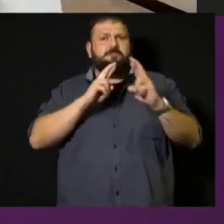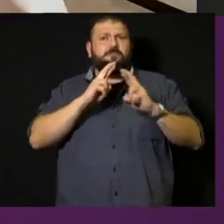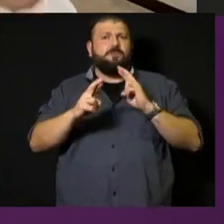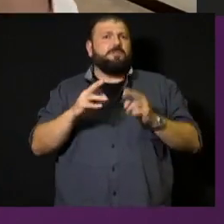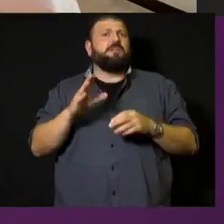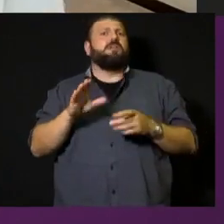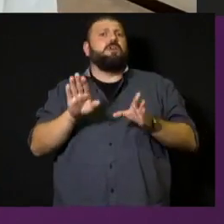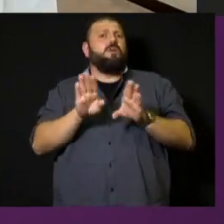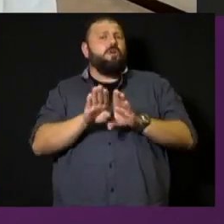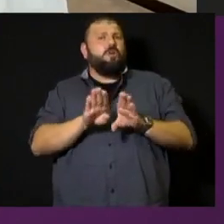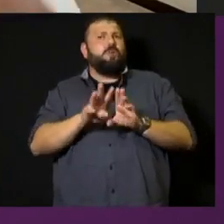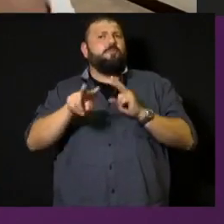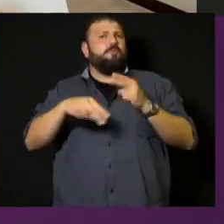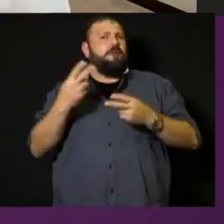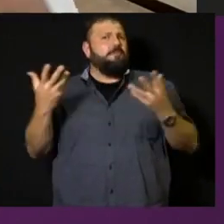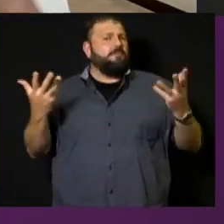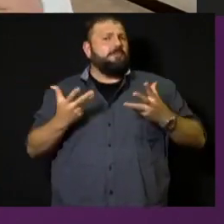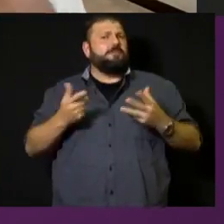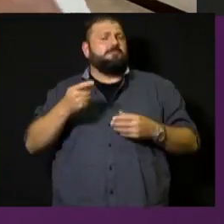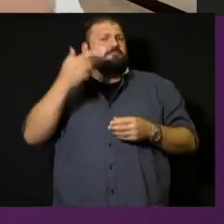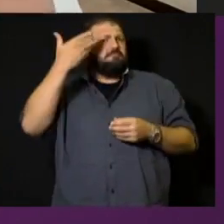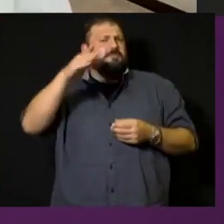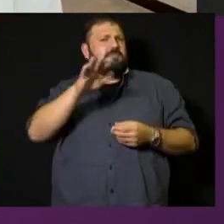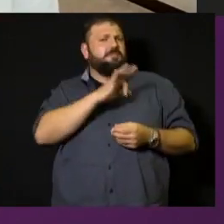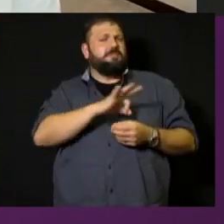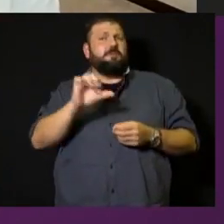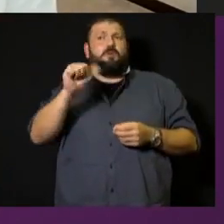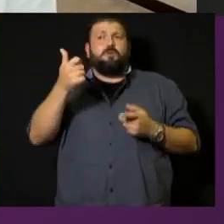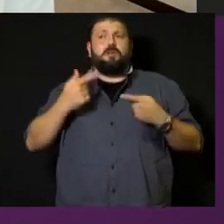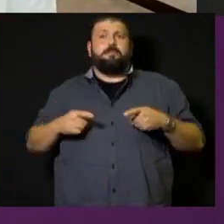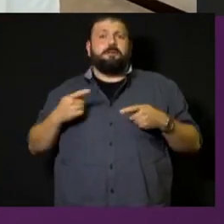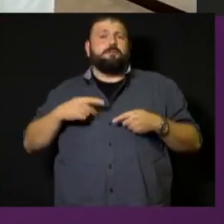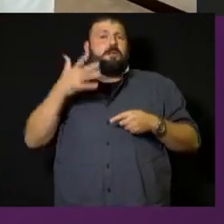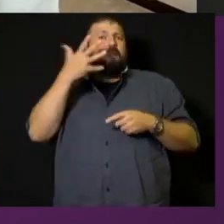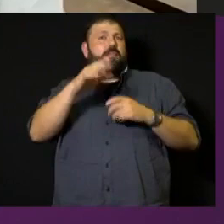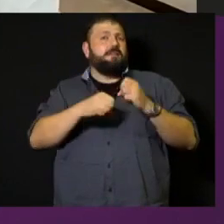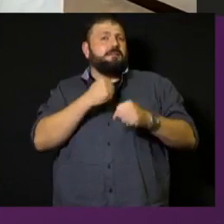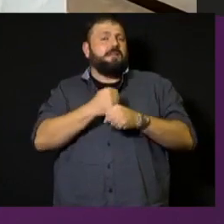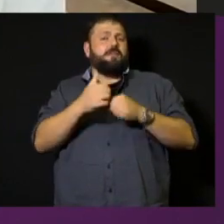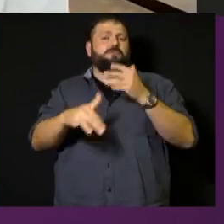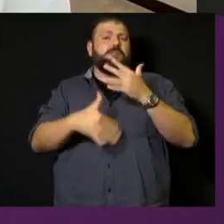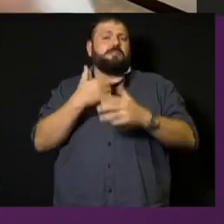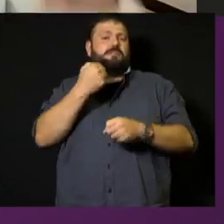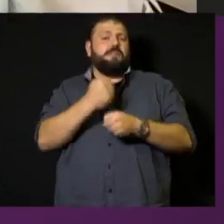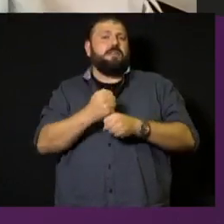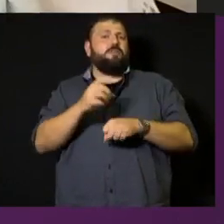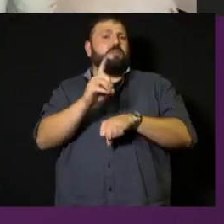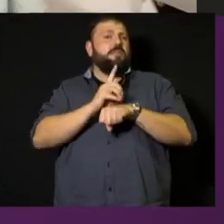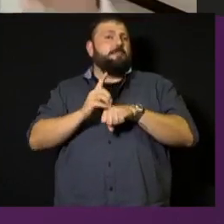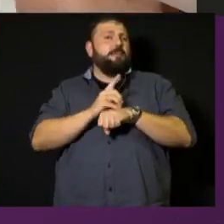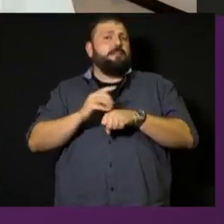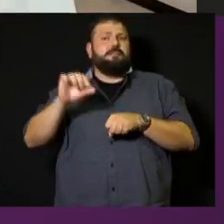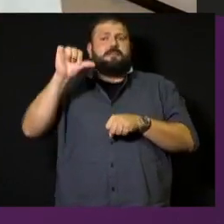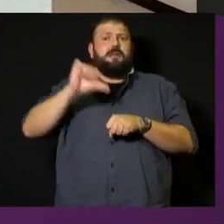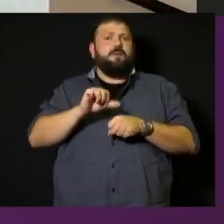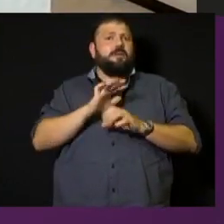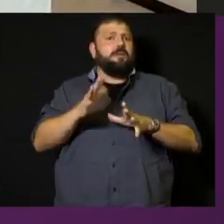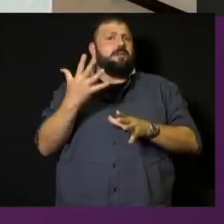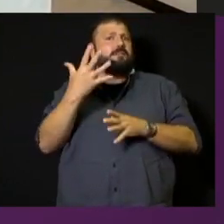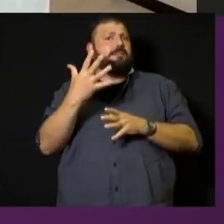already show the path and now we need to follow them. If you needed a